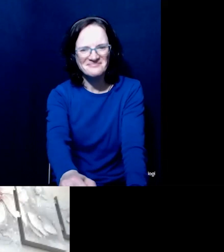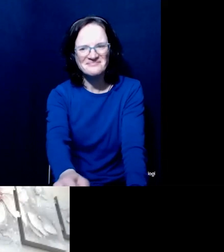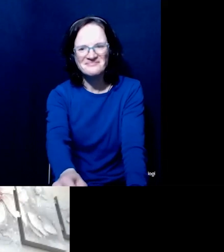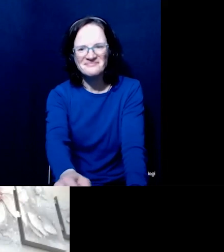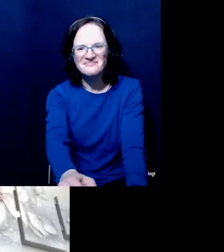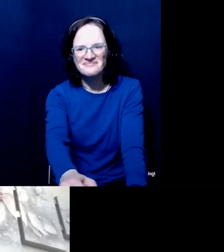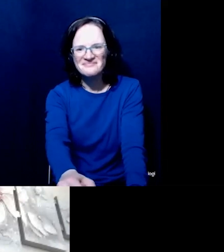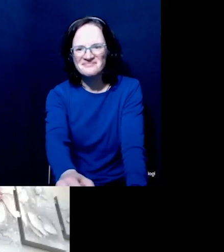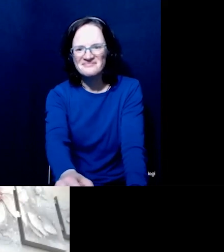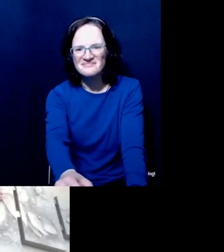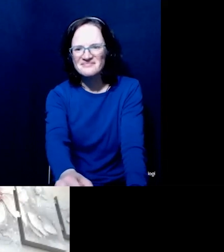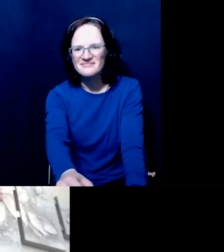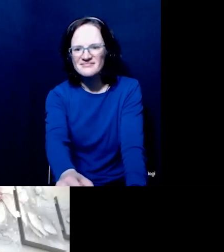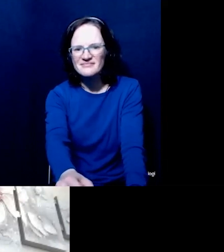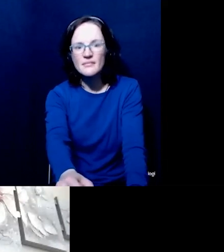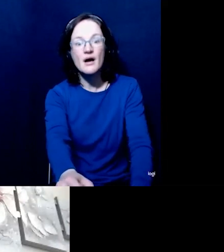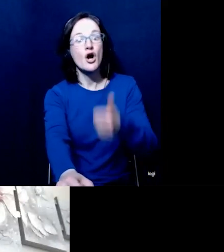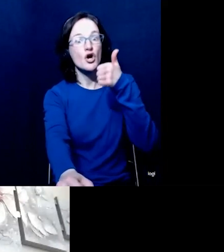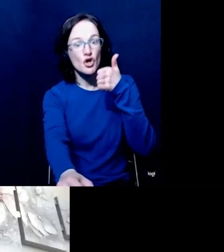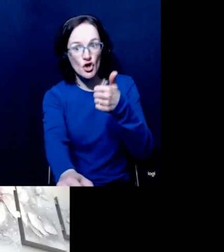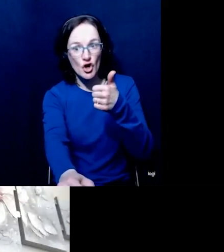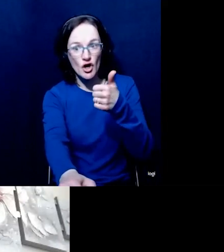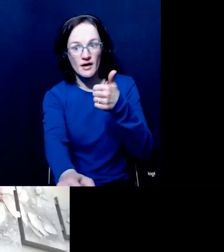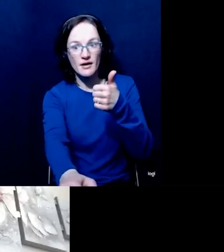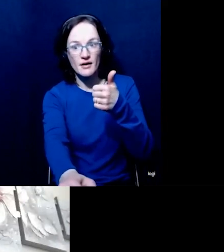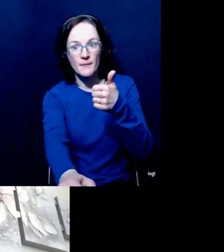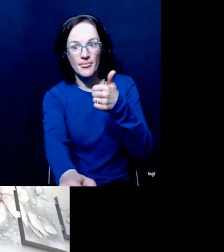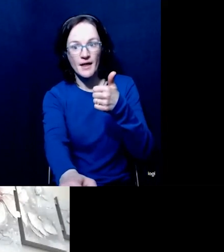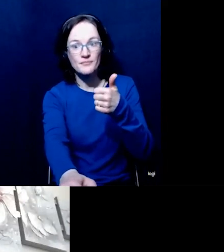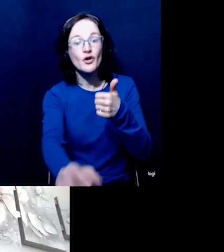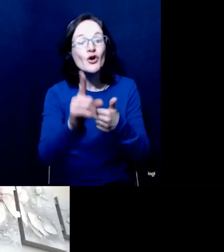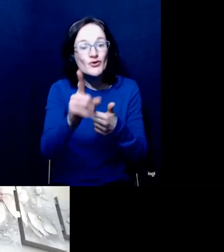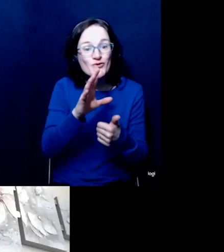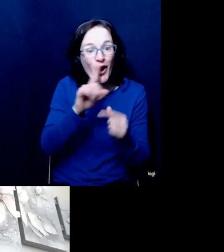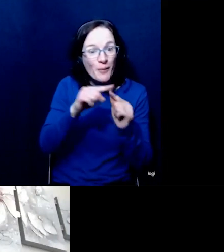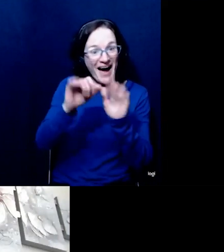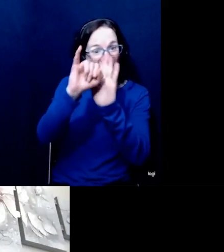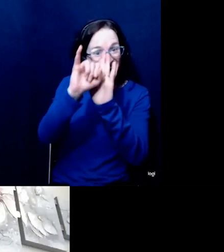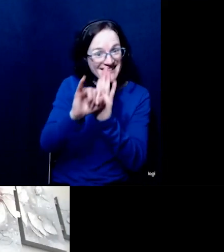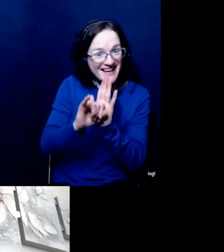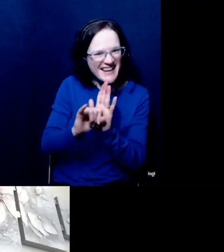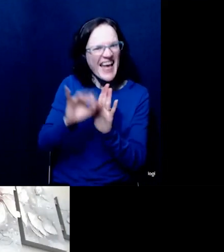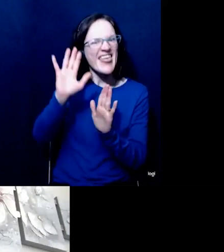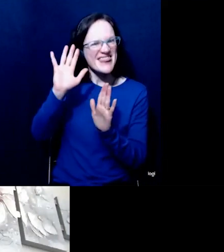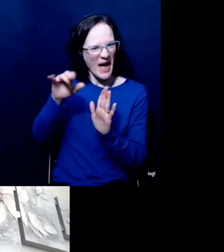Yeah, and it's good that you're talking about those identities. That's exactly where I wanted to go. So thank